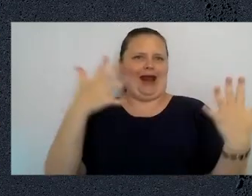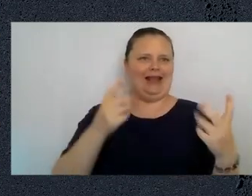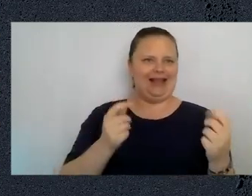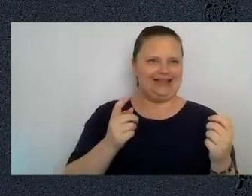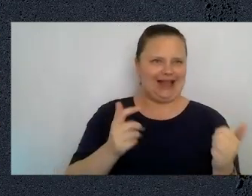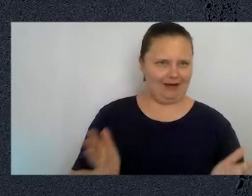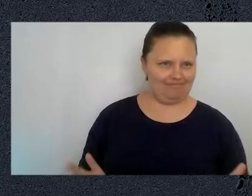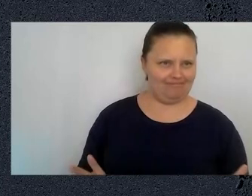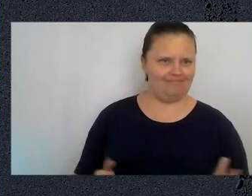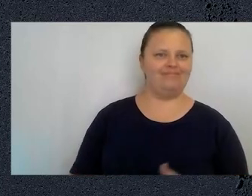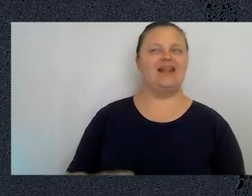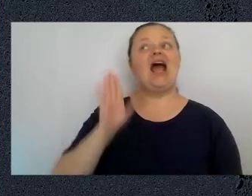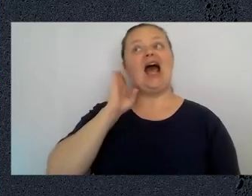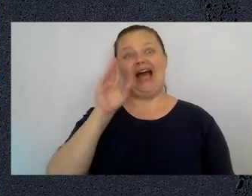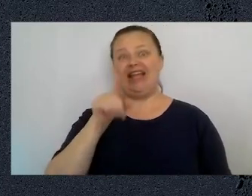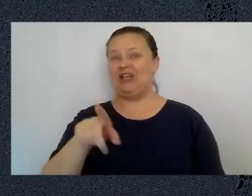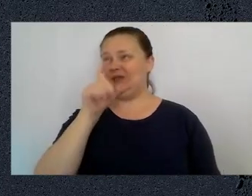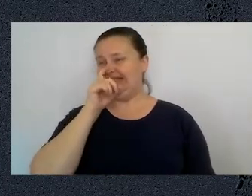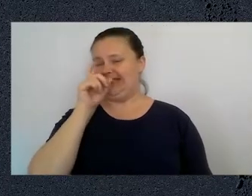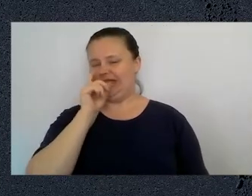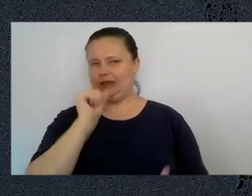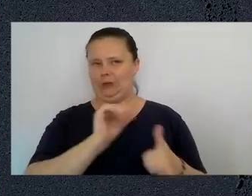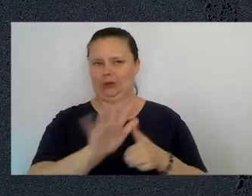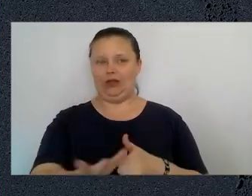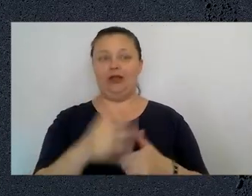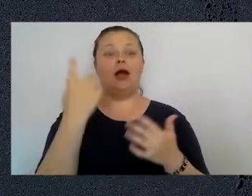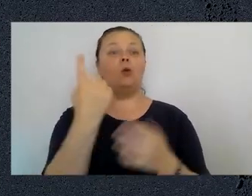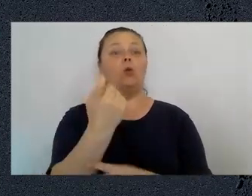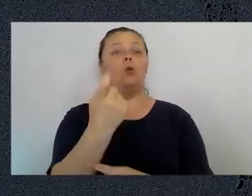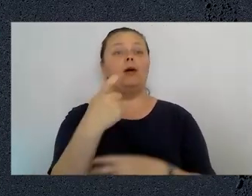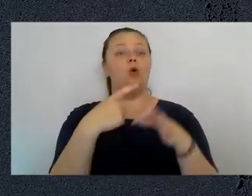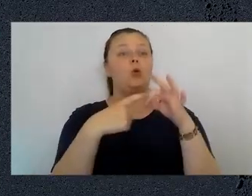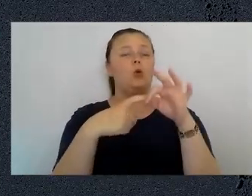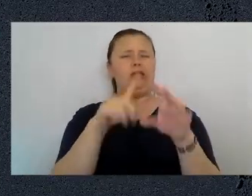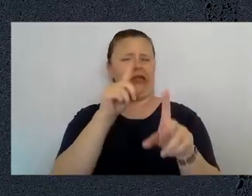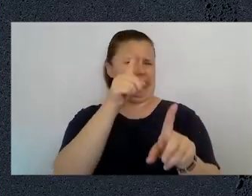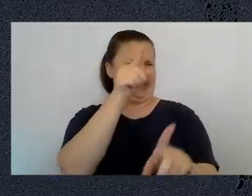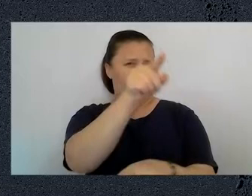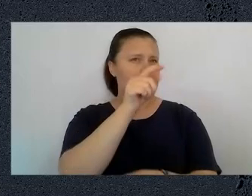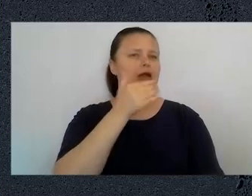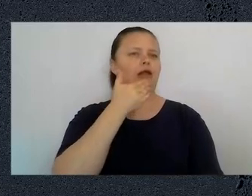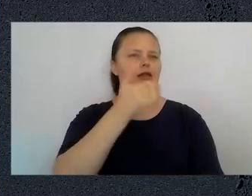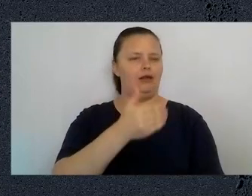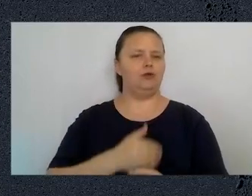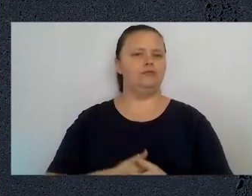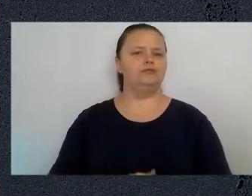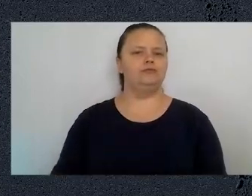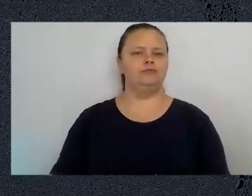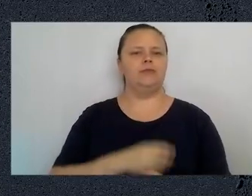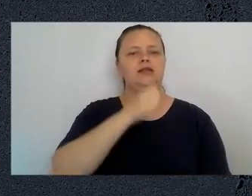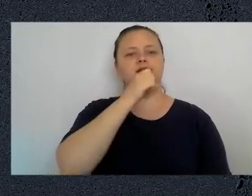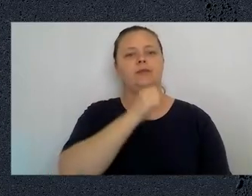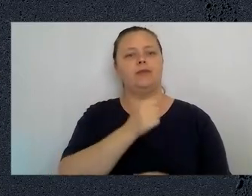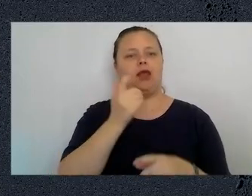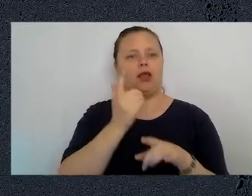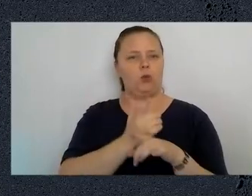I hear you, sister. That's brilliant. And we had another question there, I think. Thank you. Thank you.